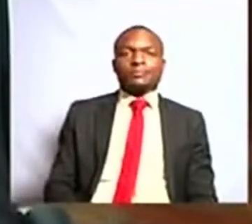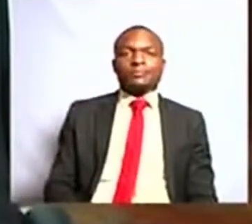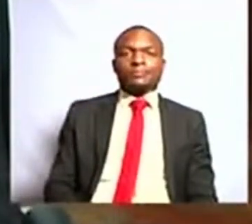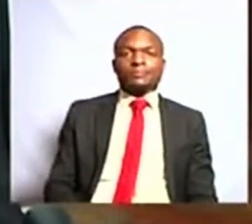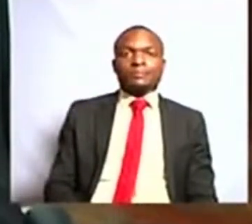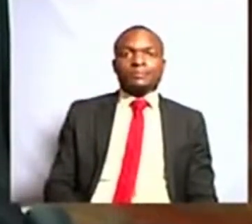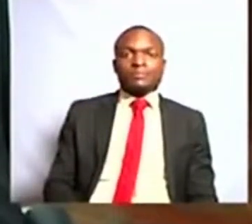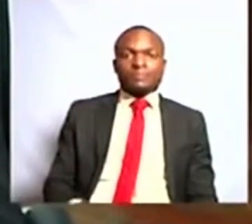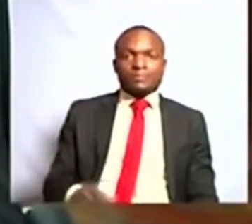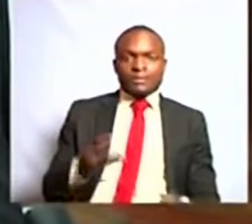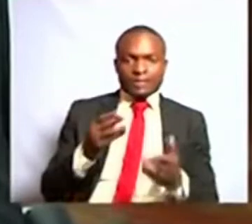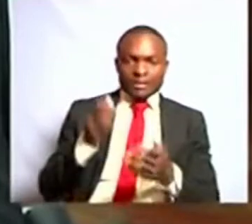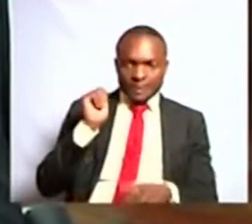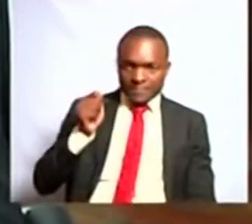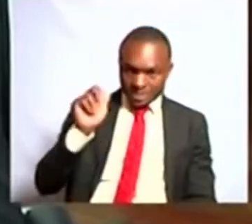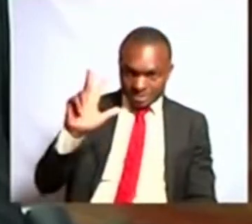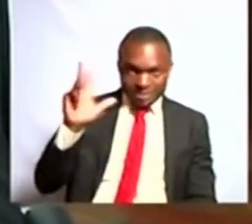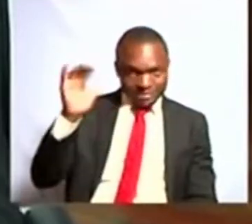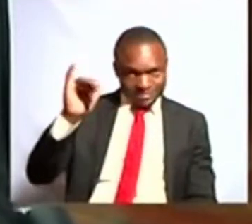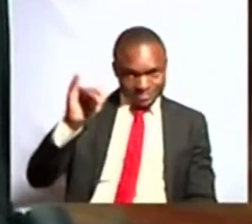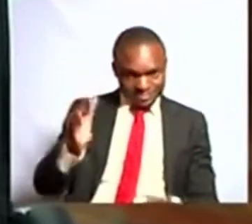Is it Appendix 13? Yes.